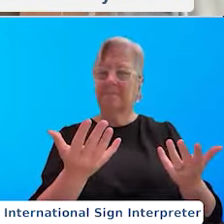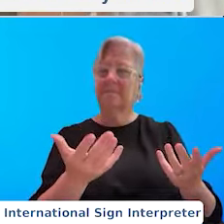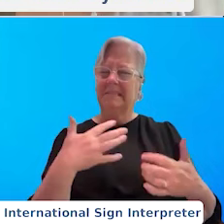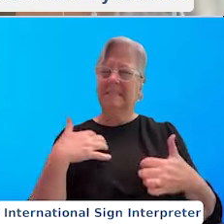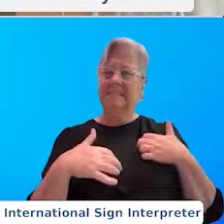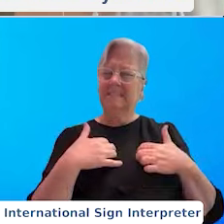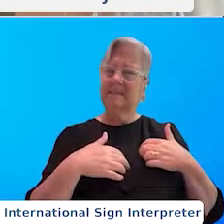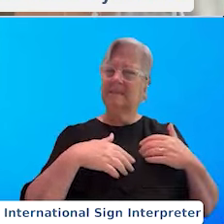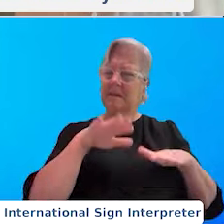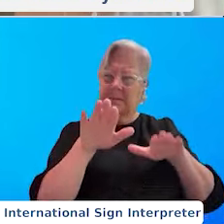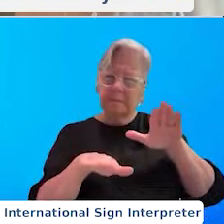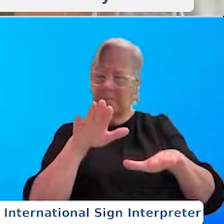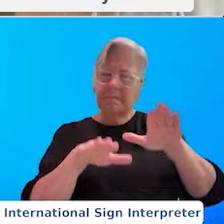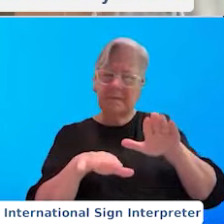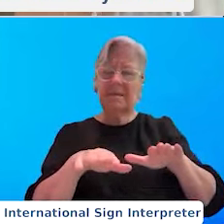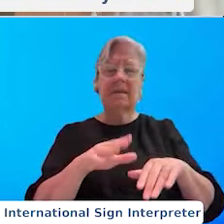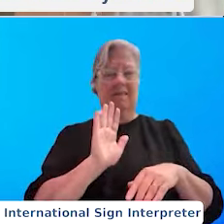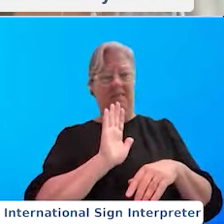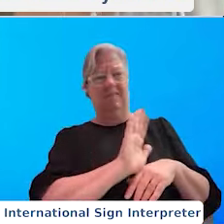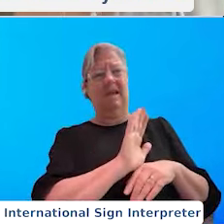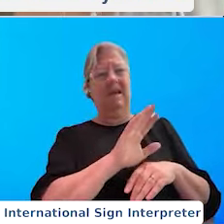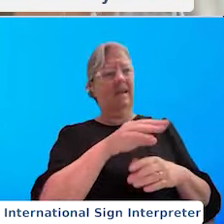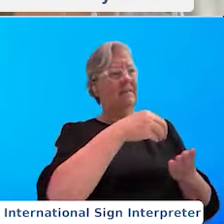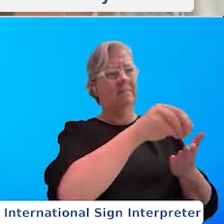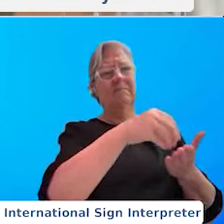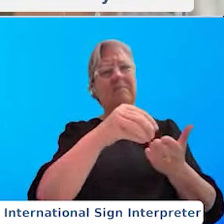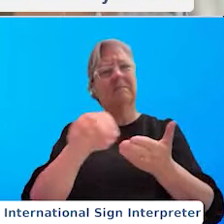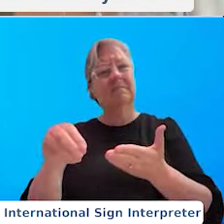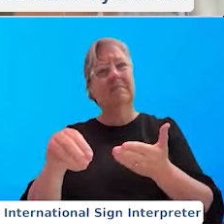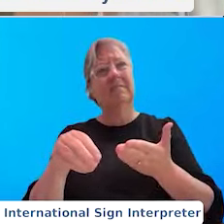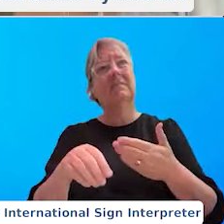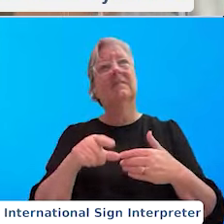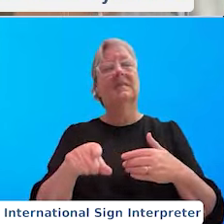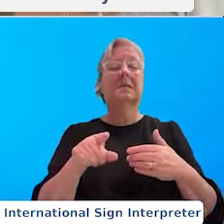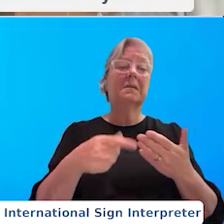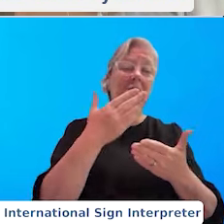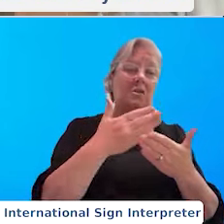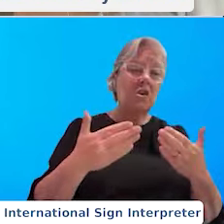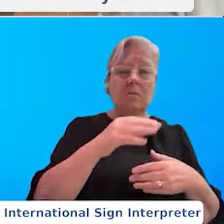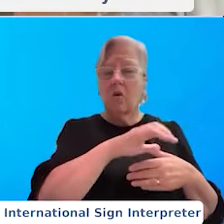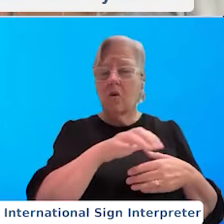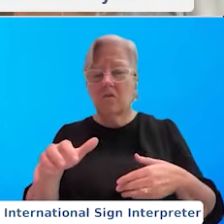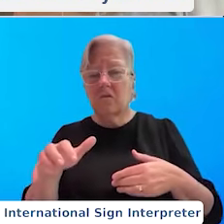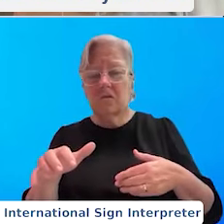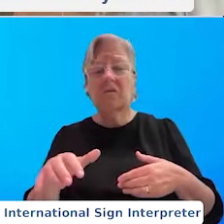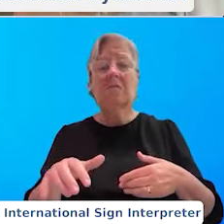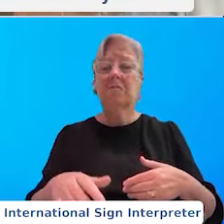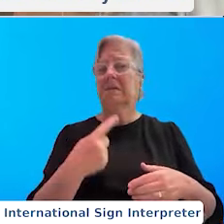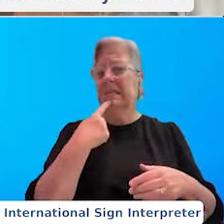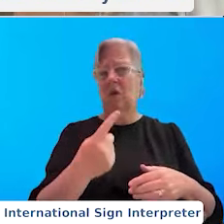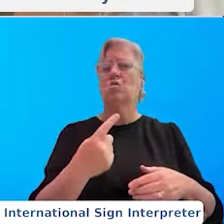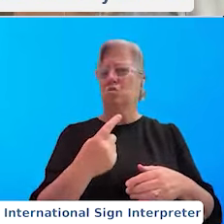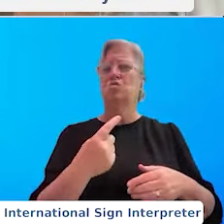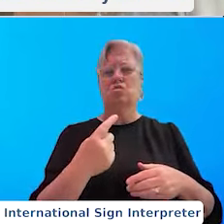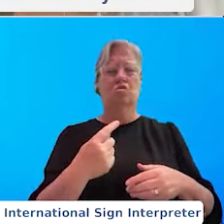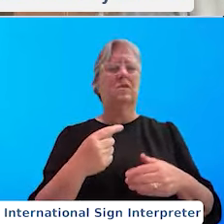countries, low and middle income countries, are spending on disability and on non-contributory